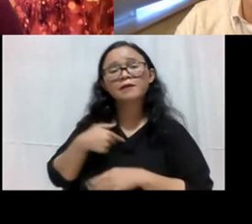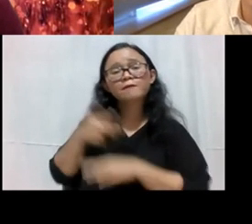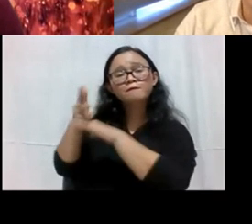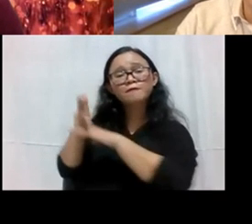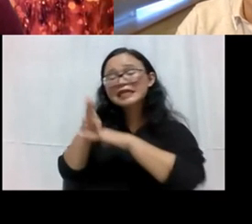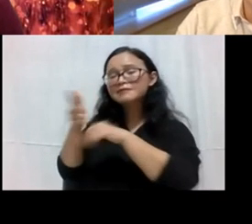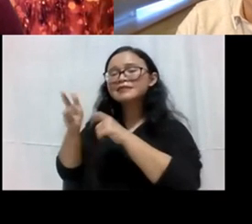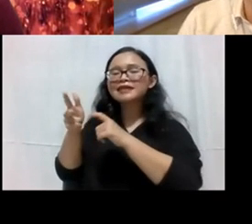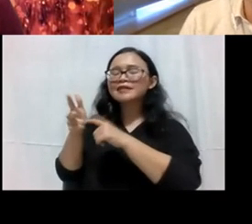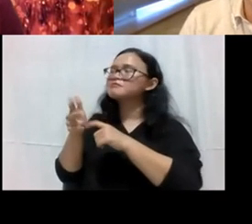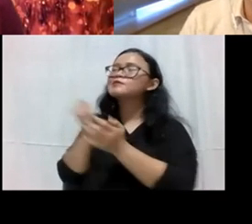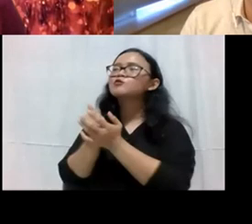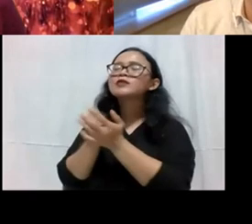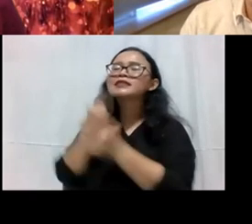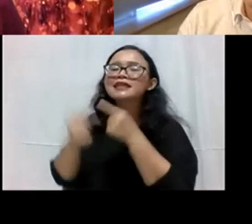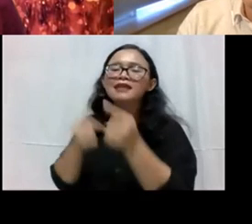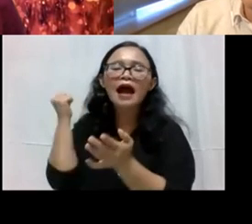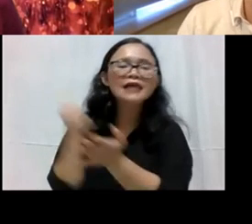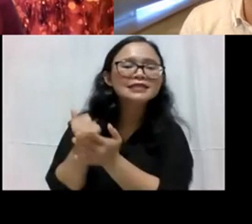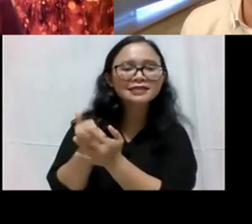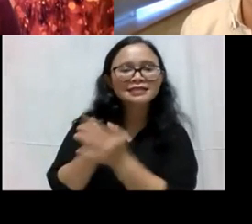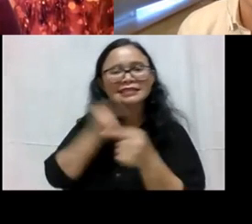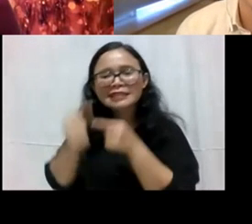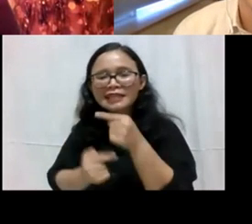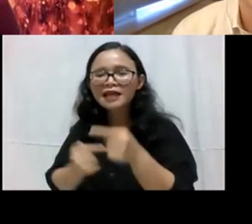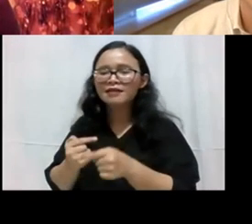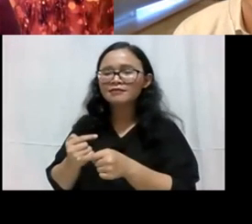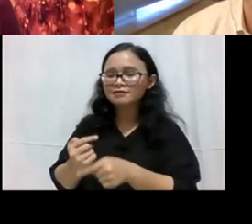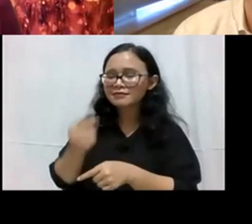of story we are able to capture on camera.